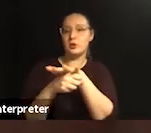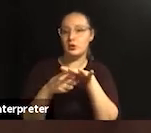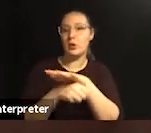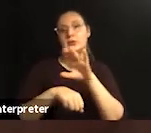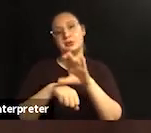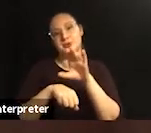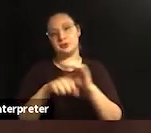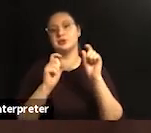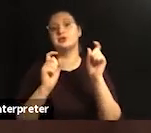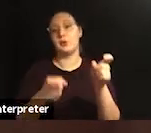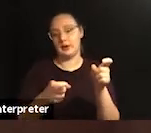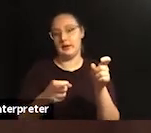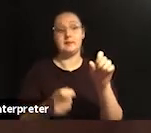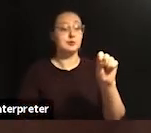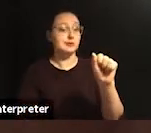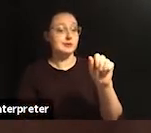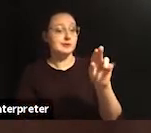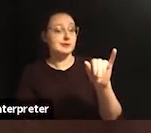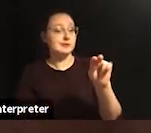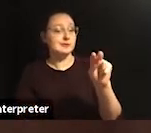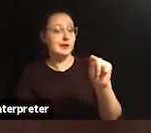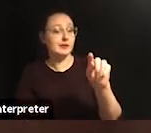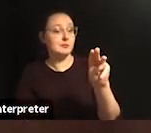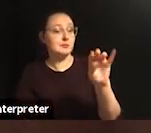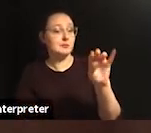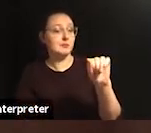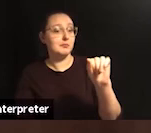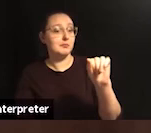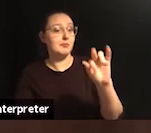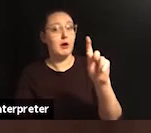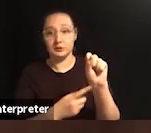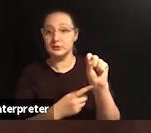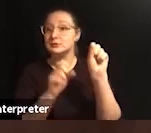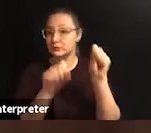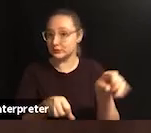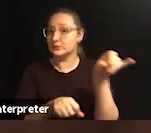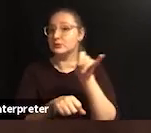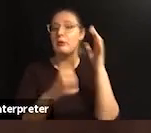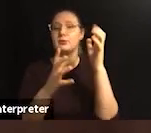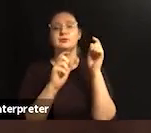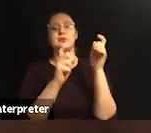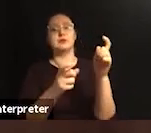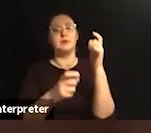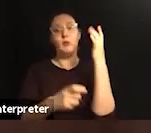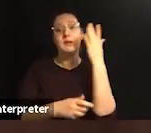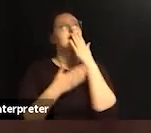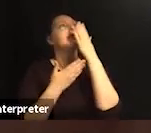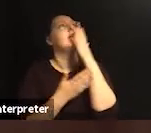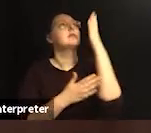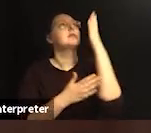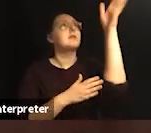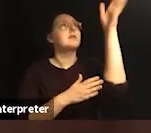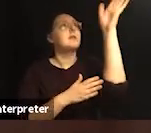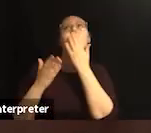Mark's, to give an offering in thanksgiving for our God and the thanksgiving for the arrival of Easter. And I invite you